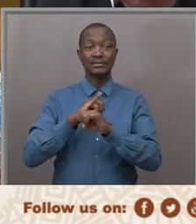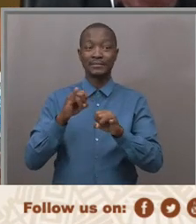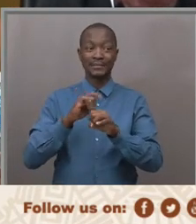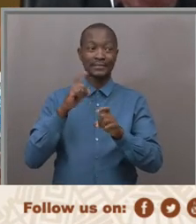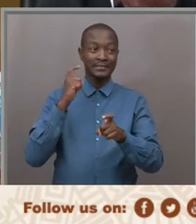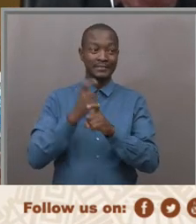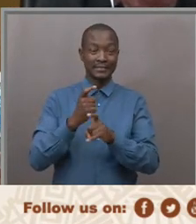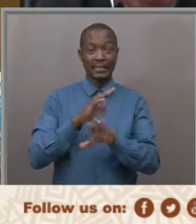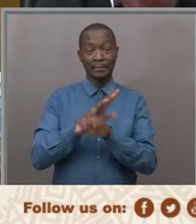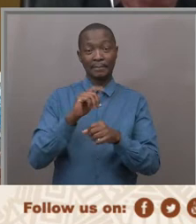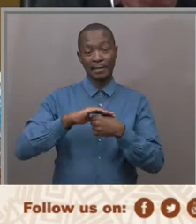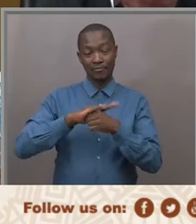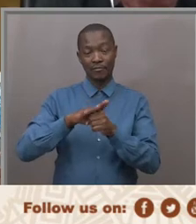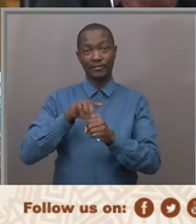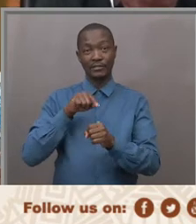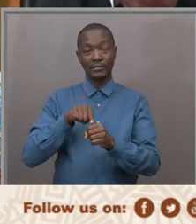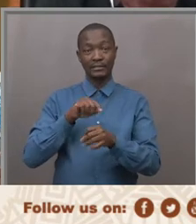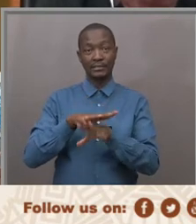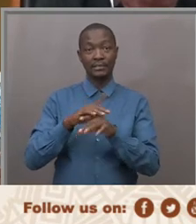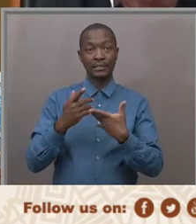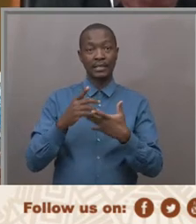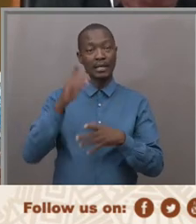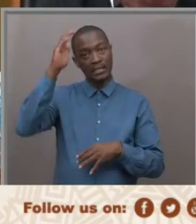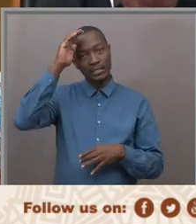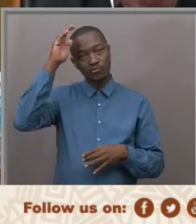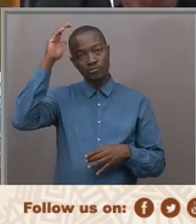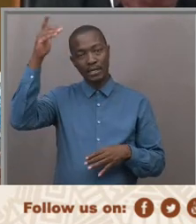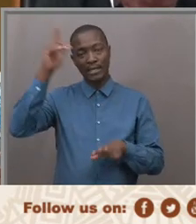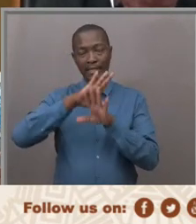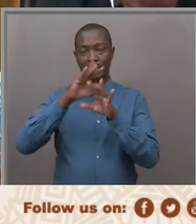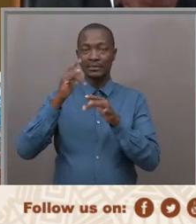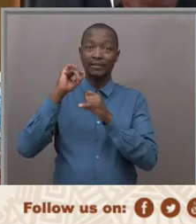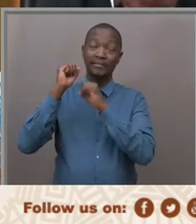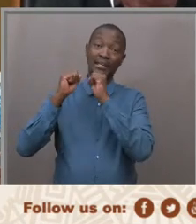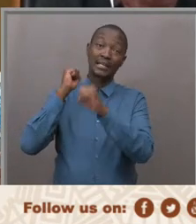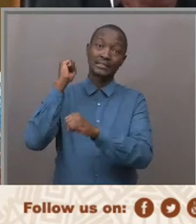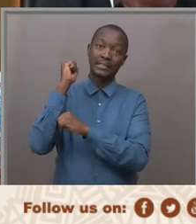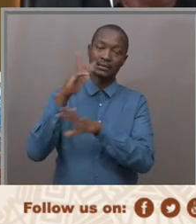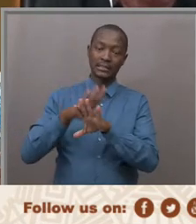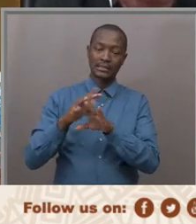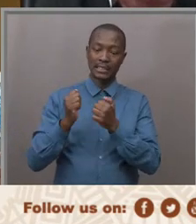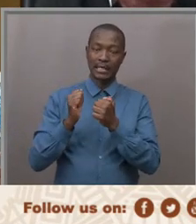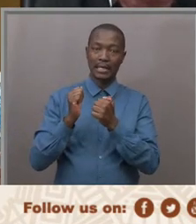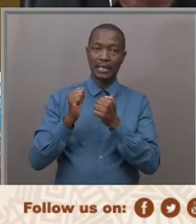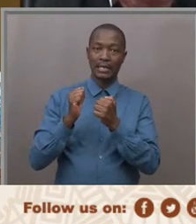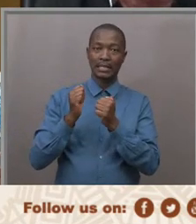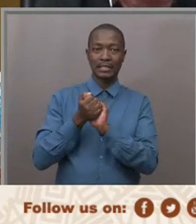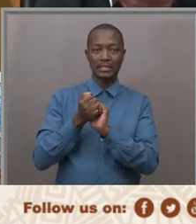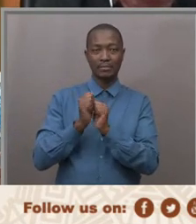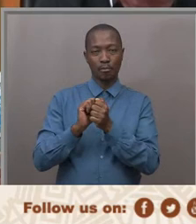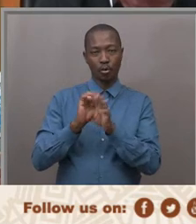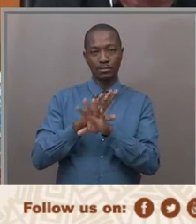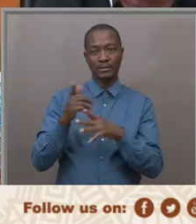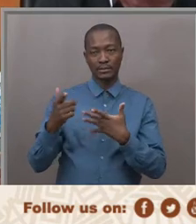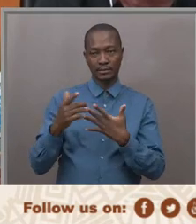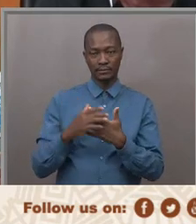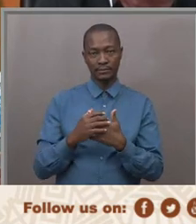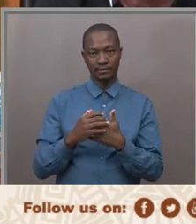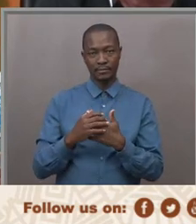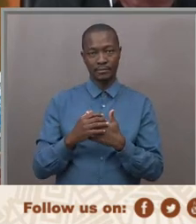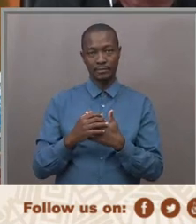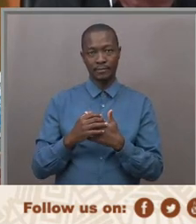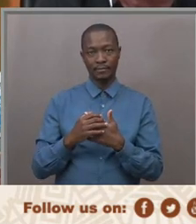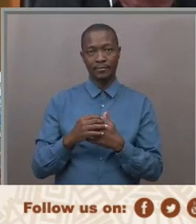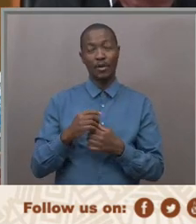by COVID-19 is the creative industries and the sporting fraternity. Almost